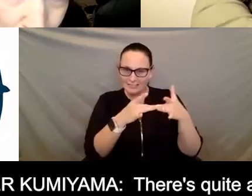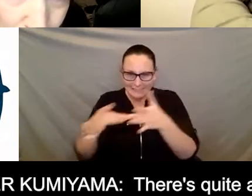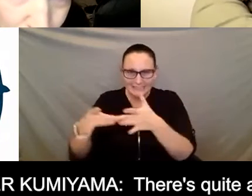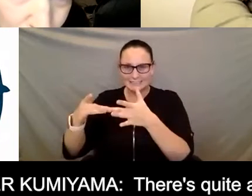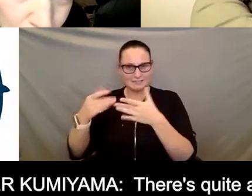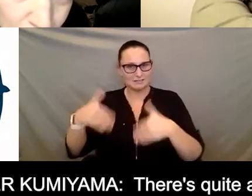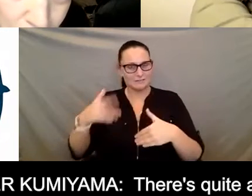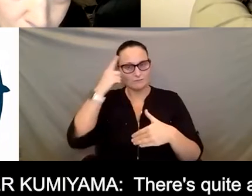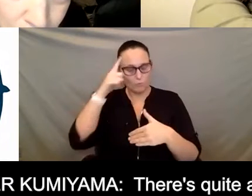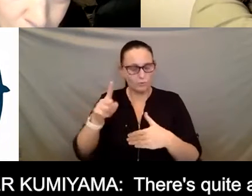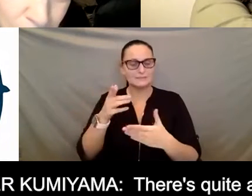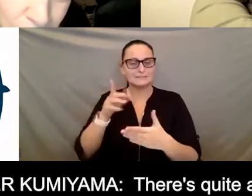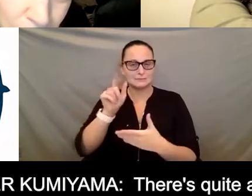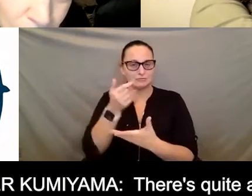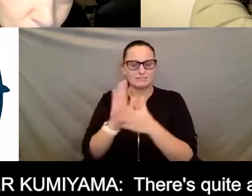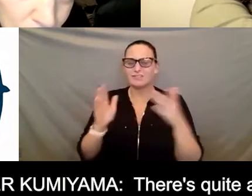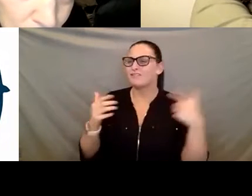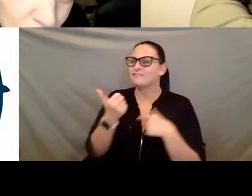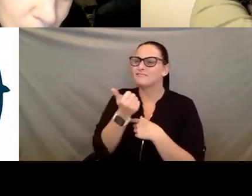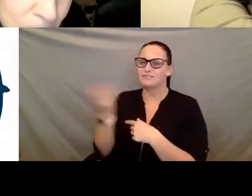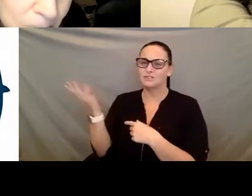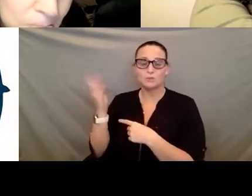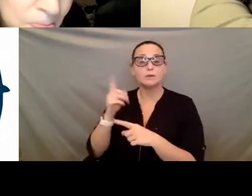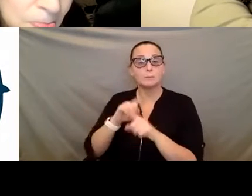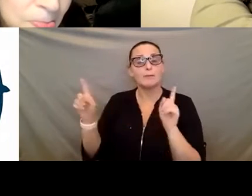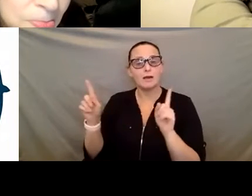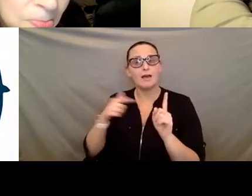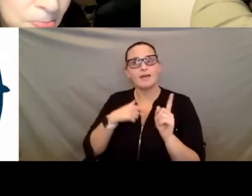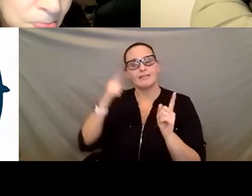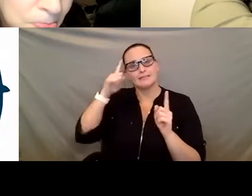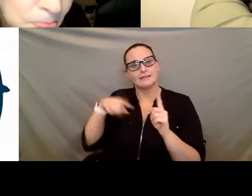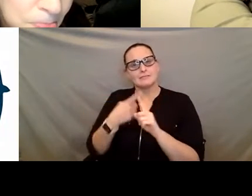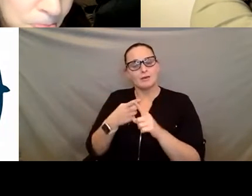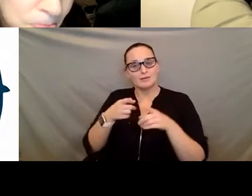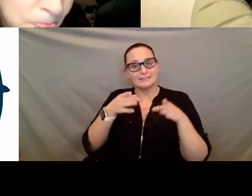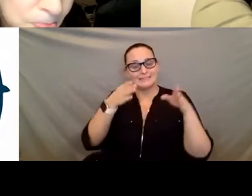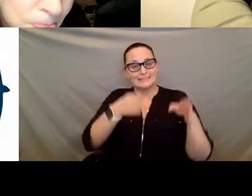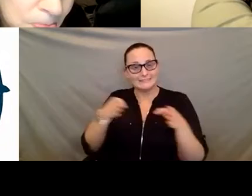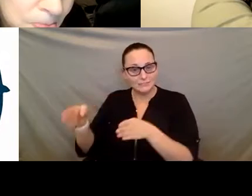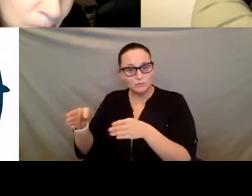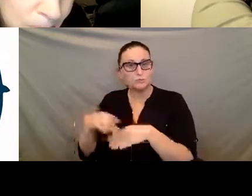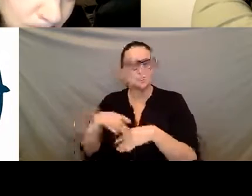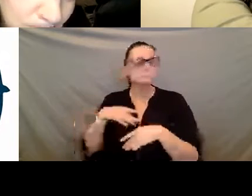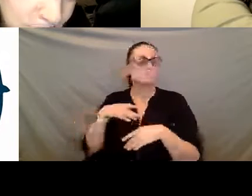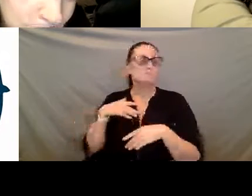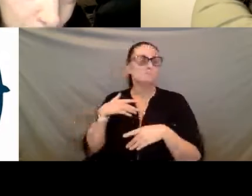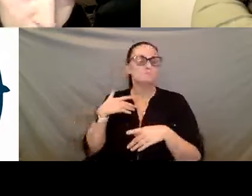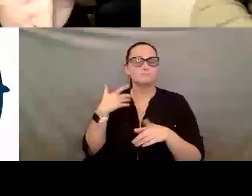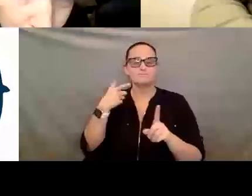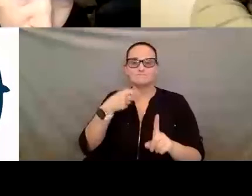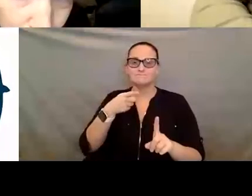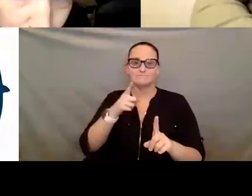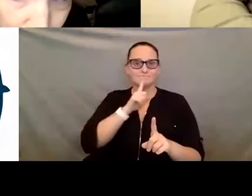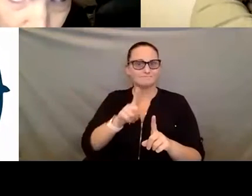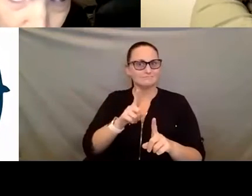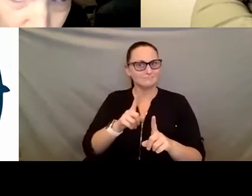rights? Well, there's quite a few organizations, but when I think about individuals who are really